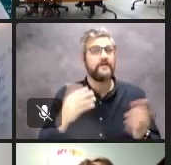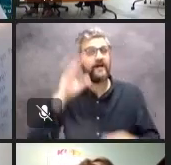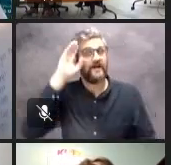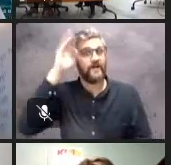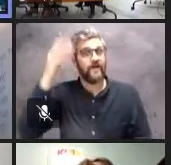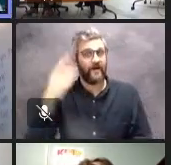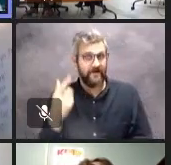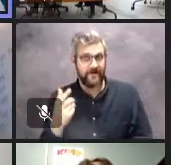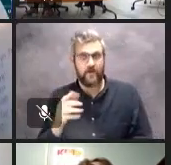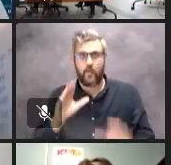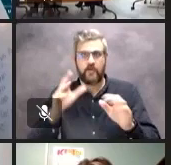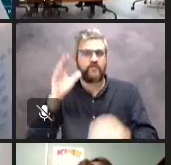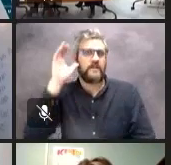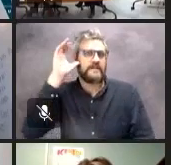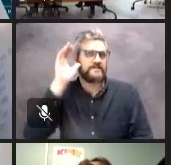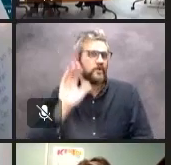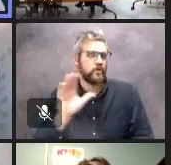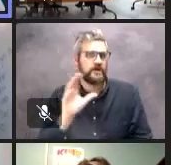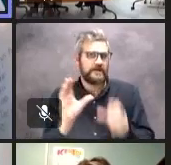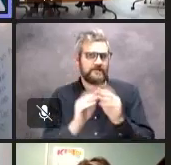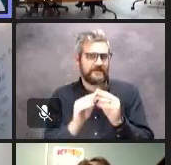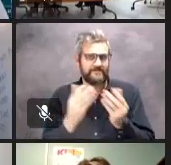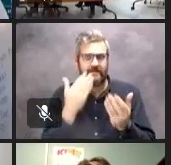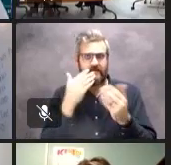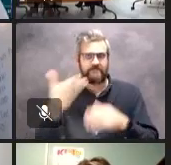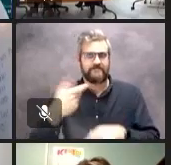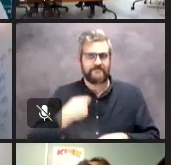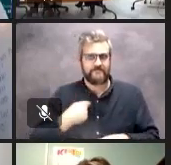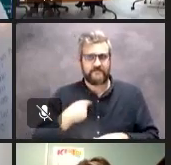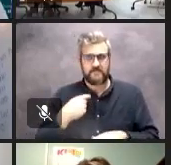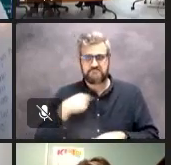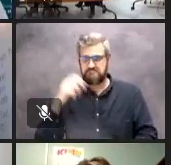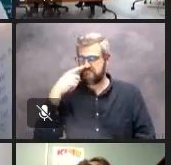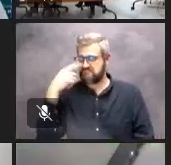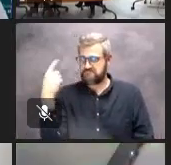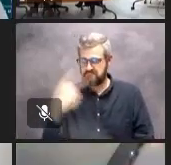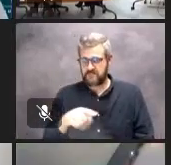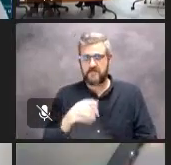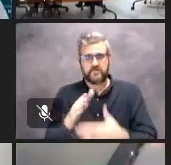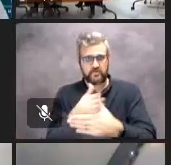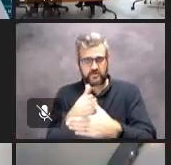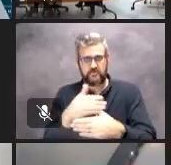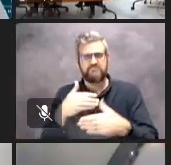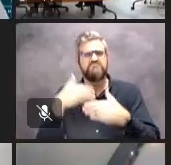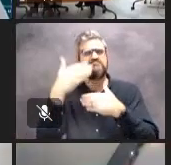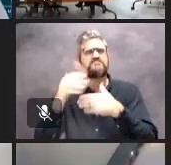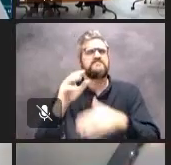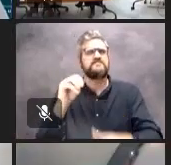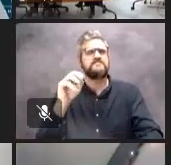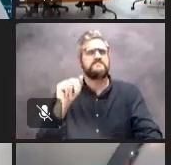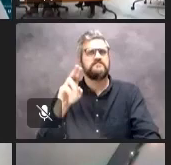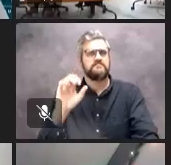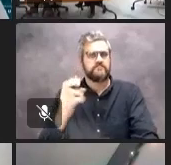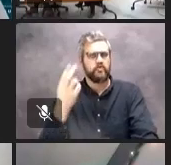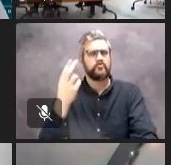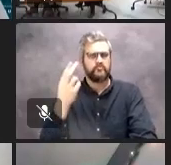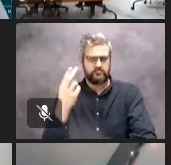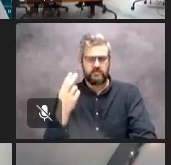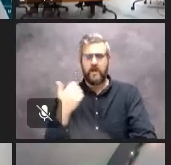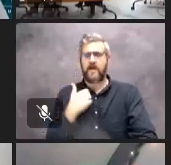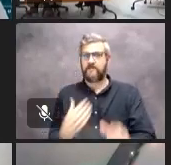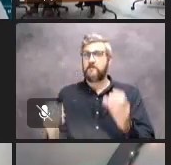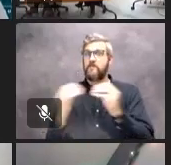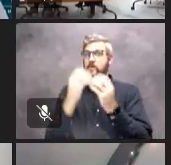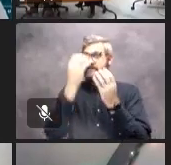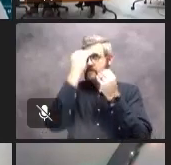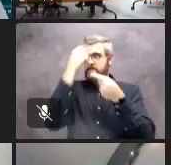It was wonderful listening in on your meeting. So thanks for having me. I am okay with sharing in March. I will have clearly more information about